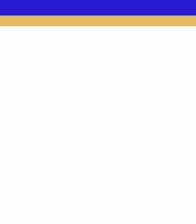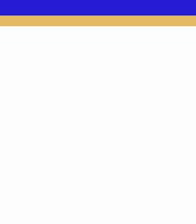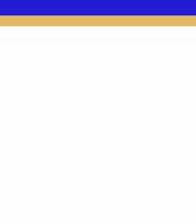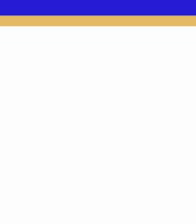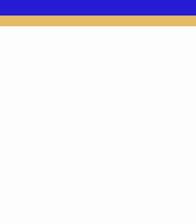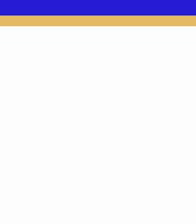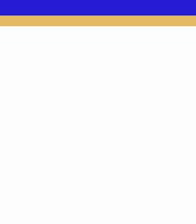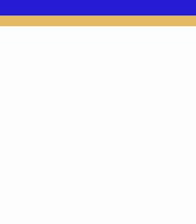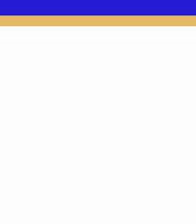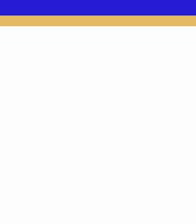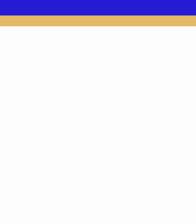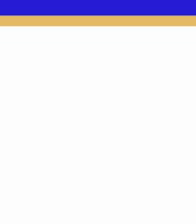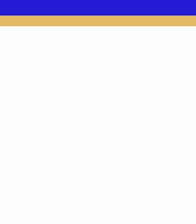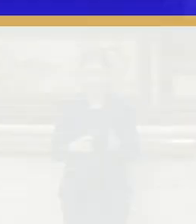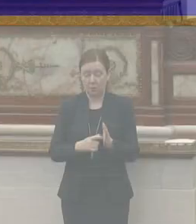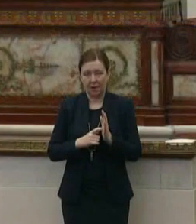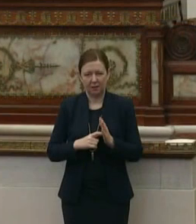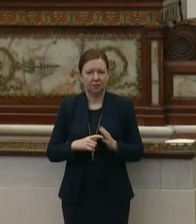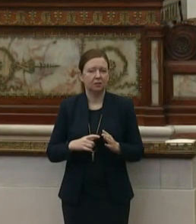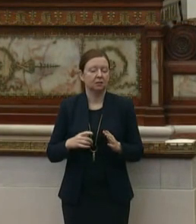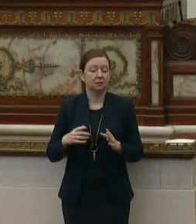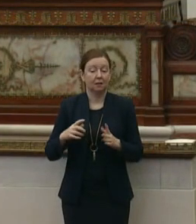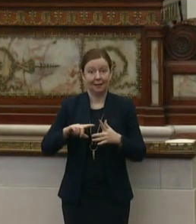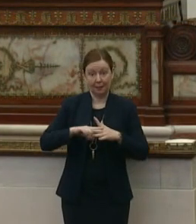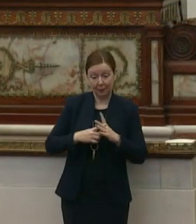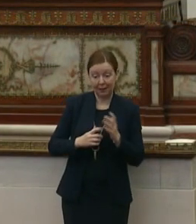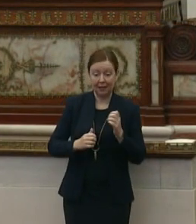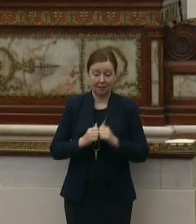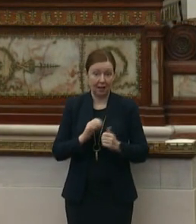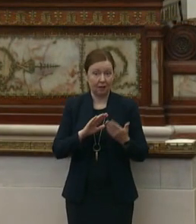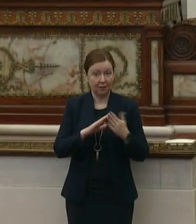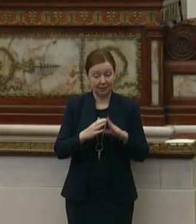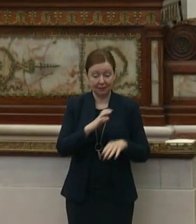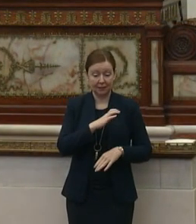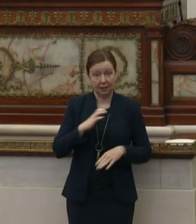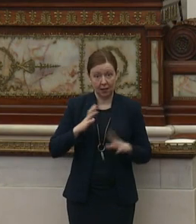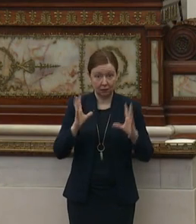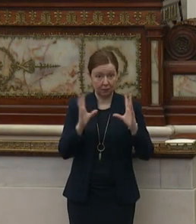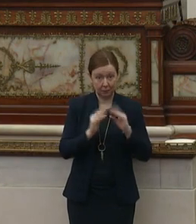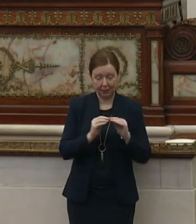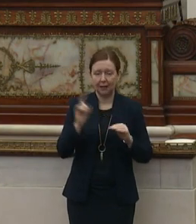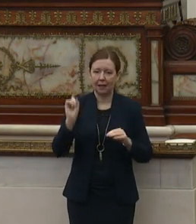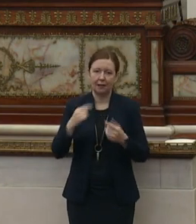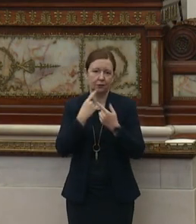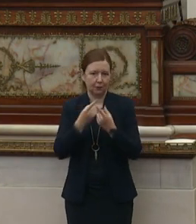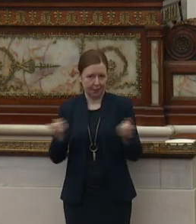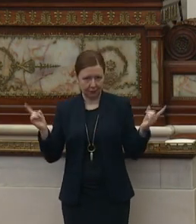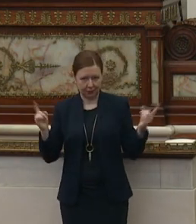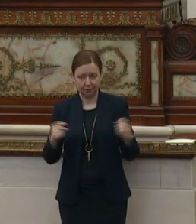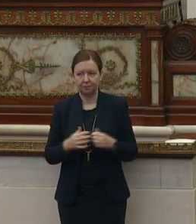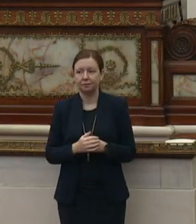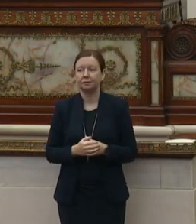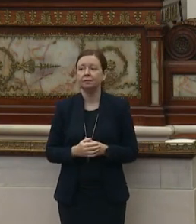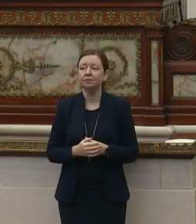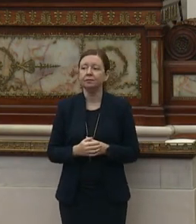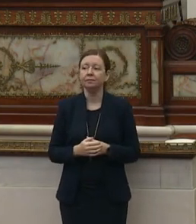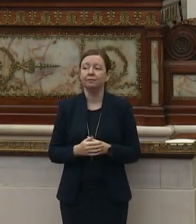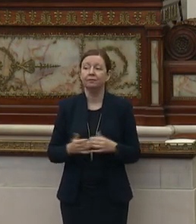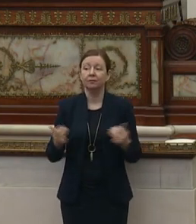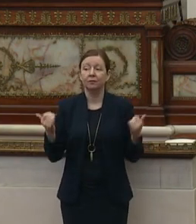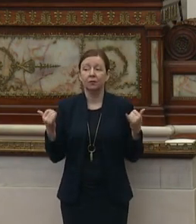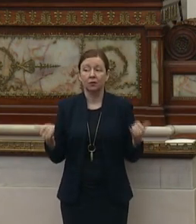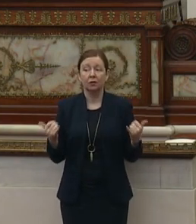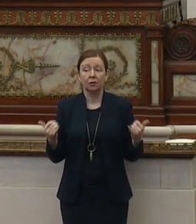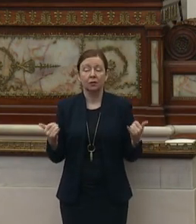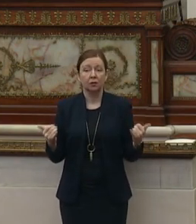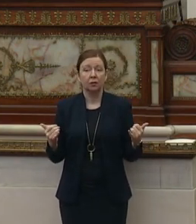currently requires that the following announcement be made at the beginning of every remote council session. Due to the current public health emergency,